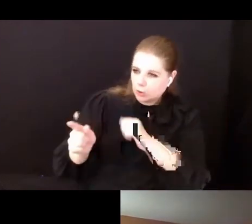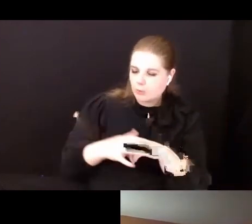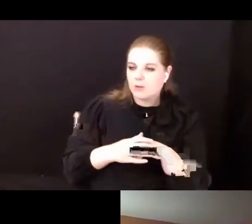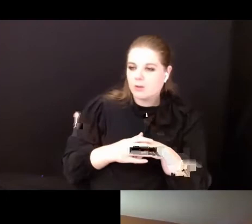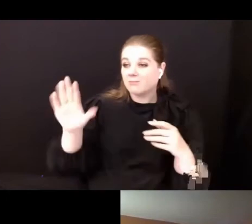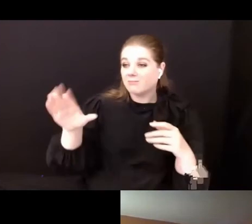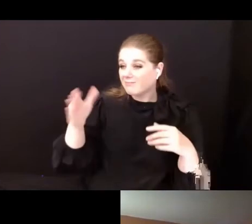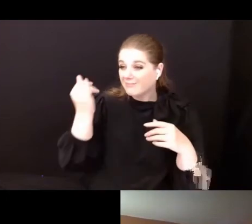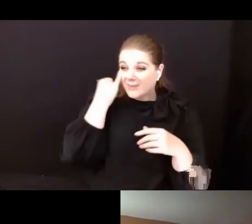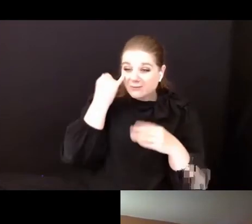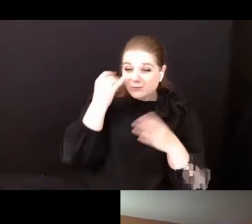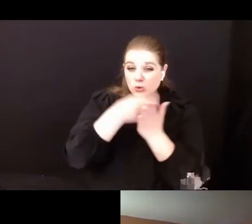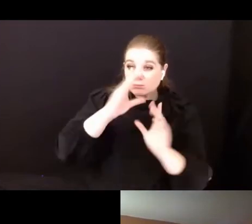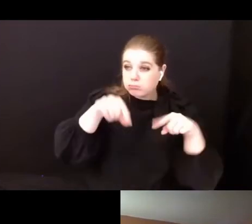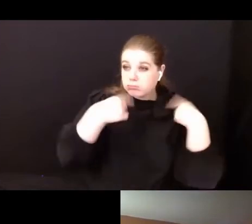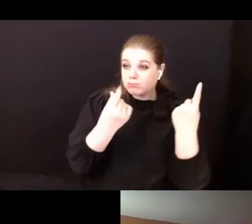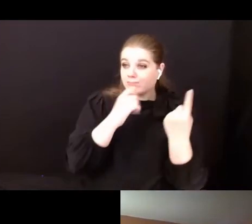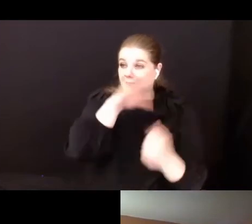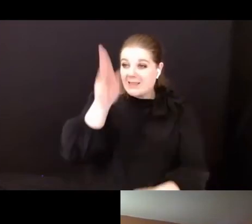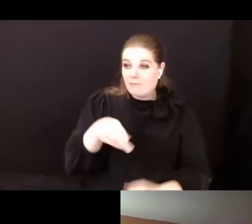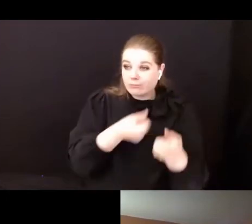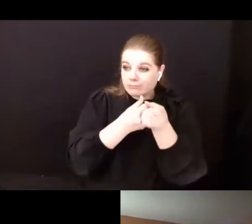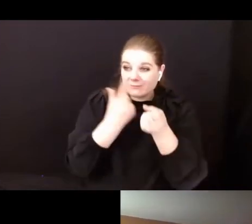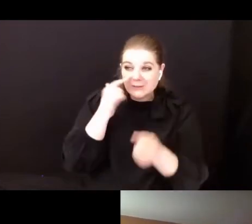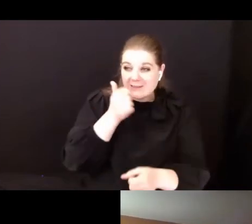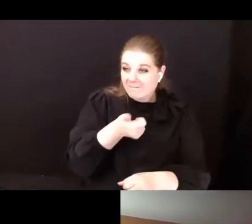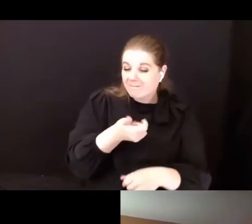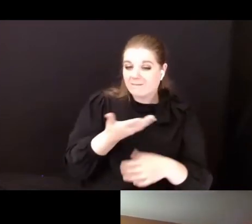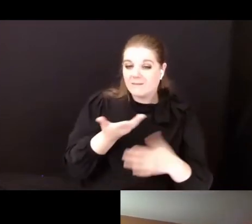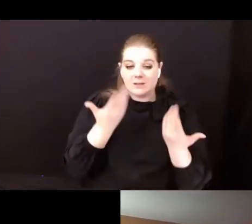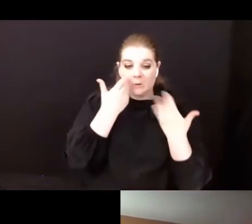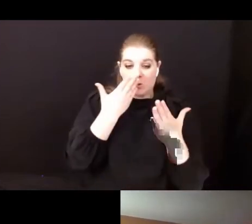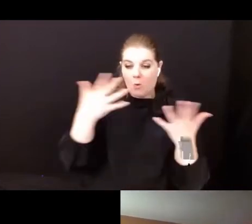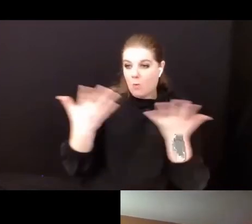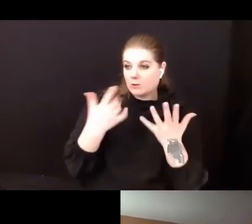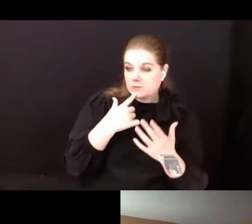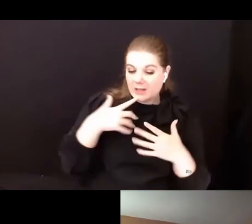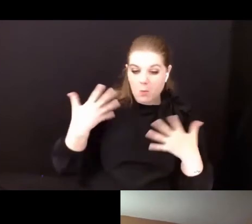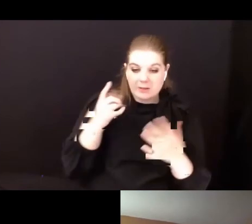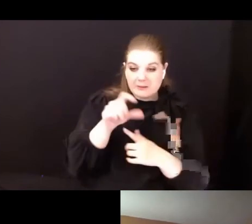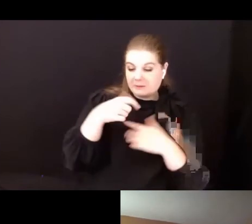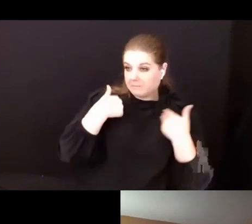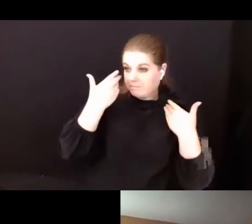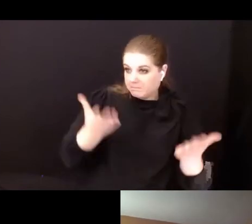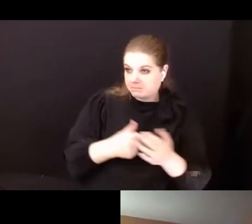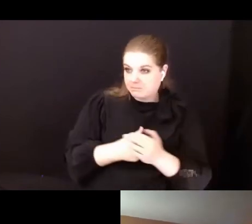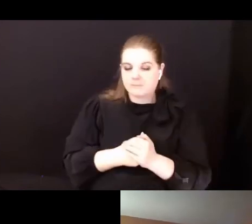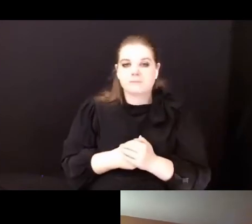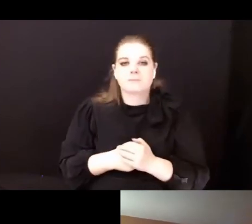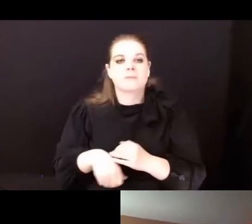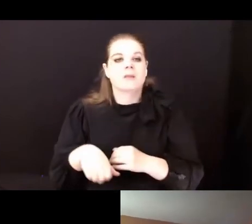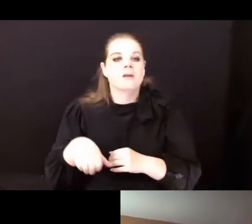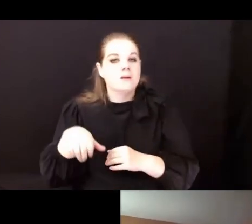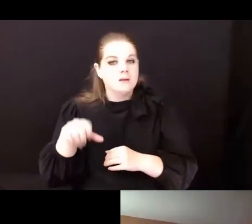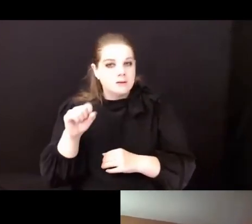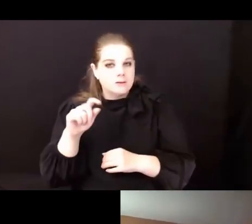never really advocated for themselves and don't know what to say or what they need? Well, part of my job and part